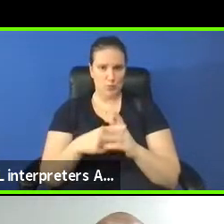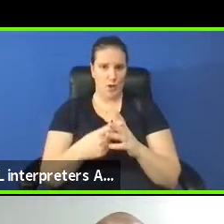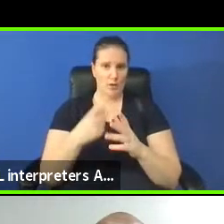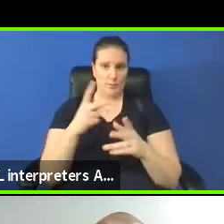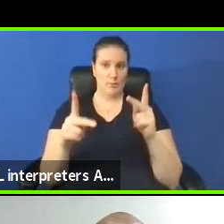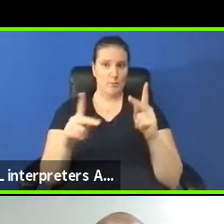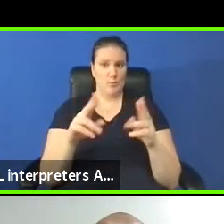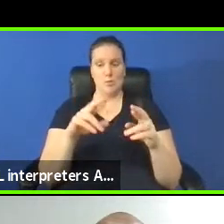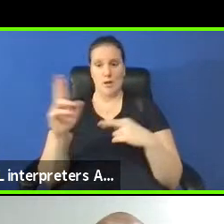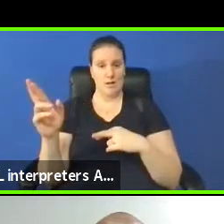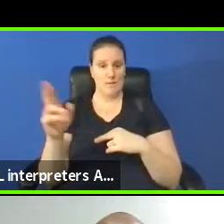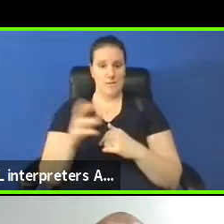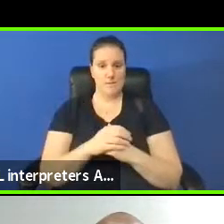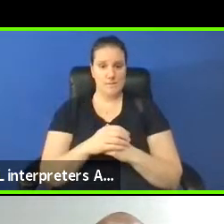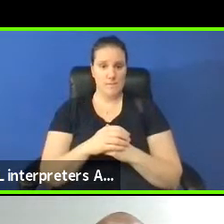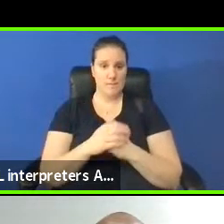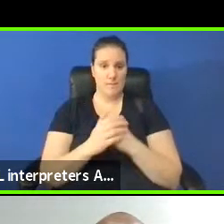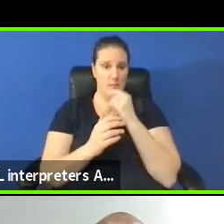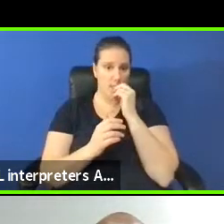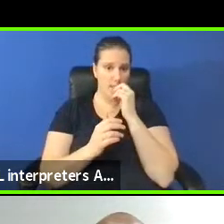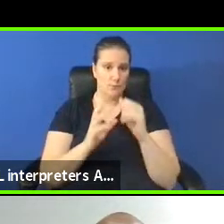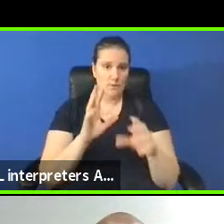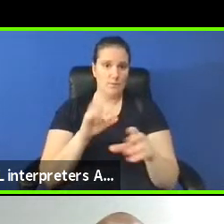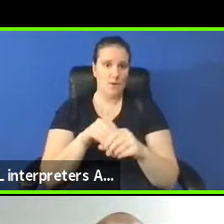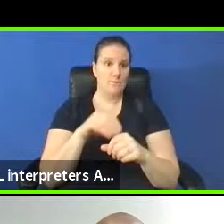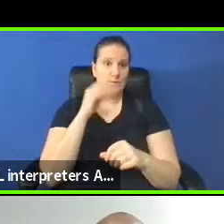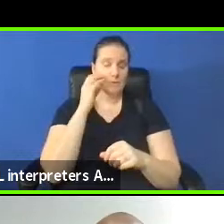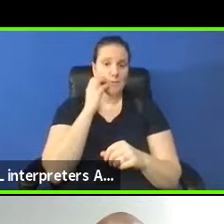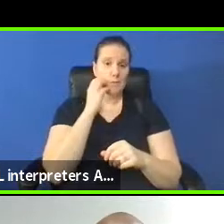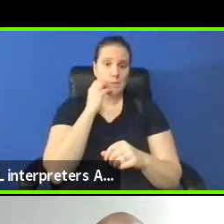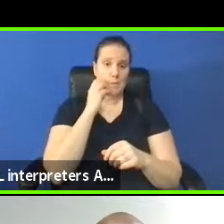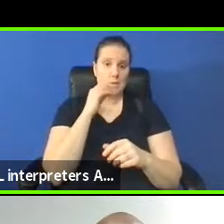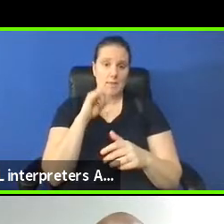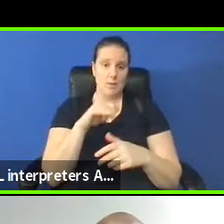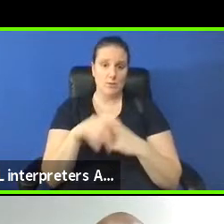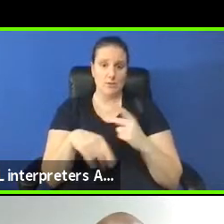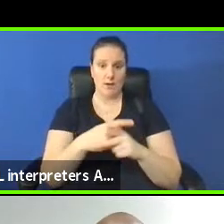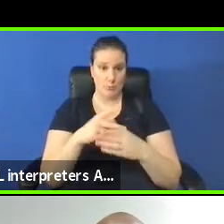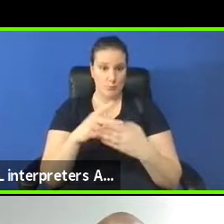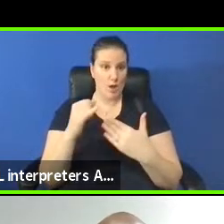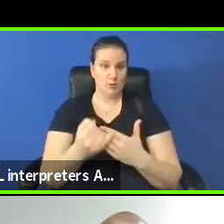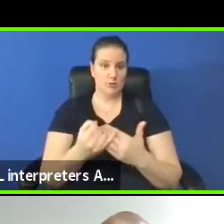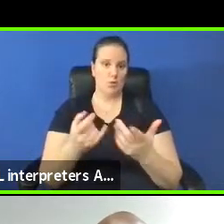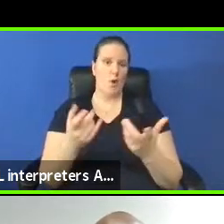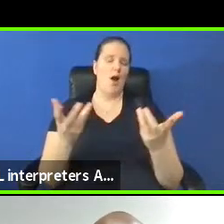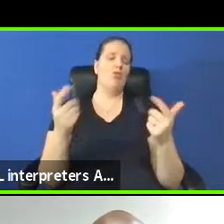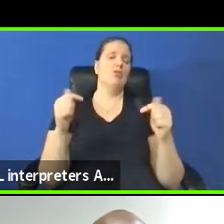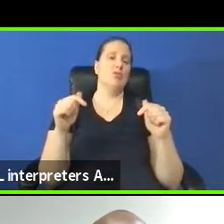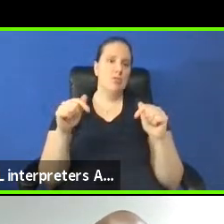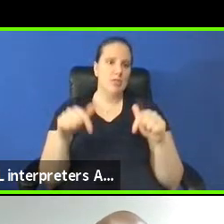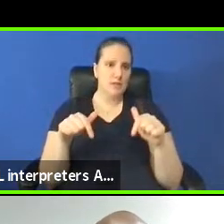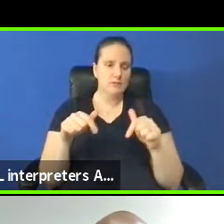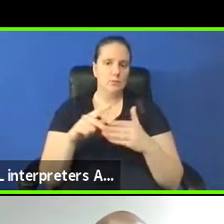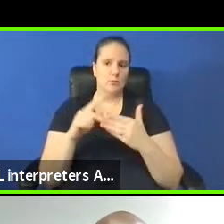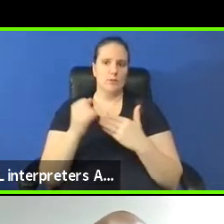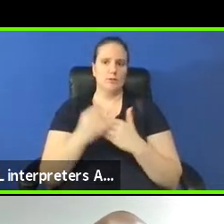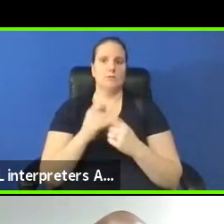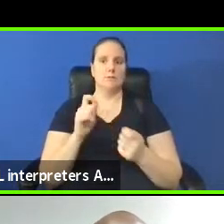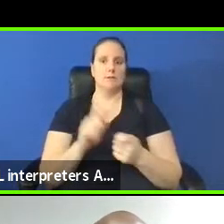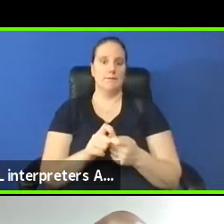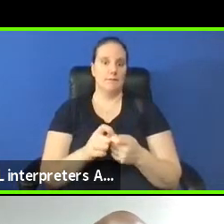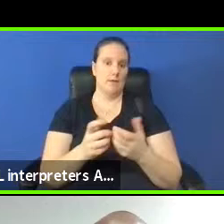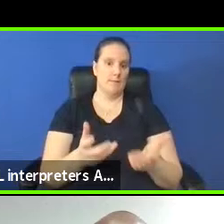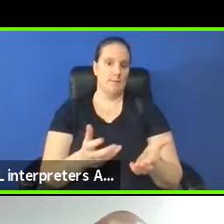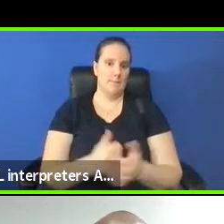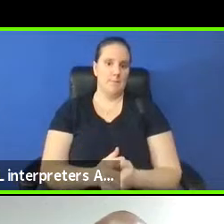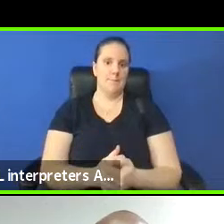folks ready to participate on these type of projects, or on this project specifically, rather.